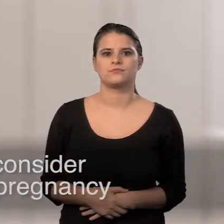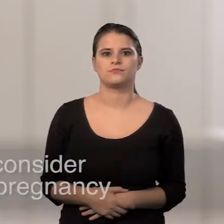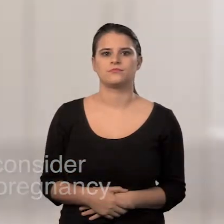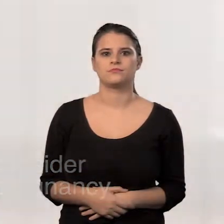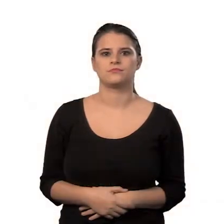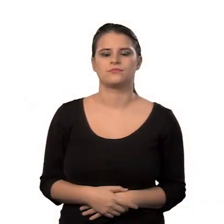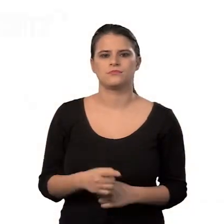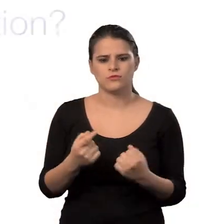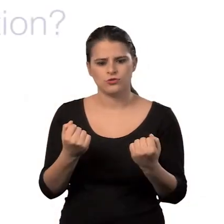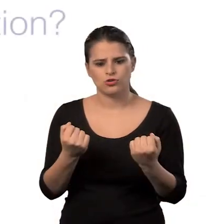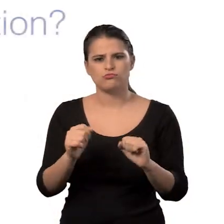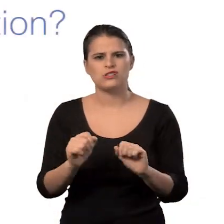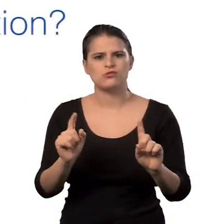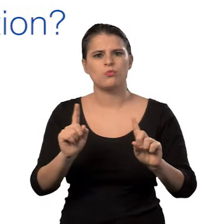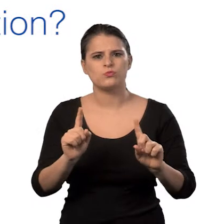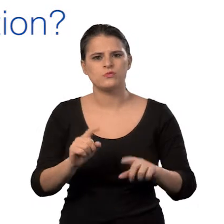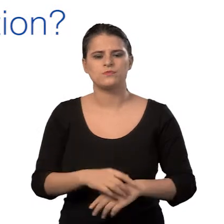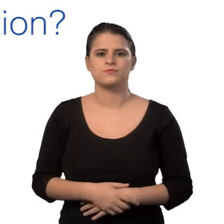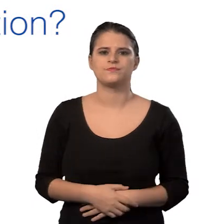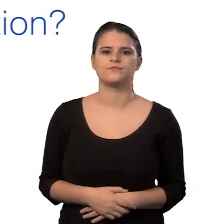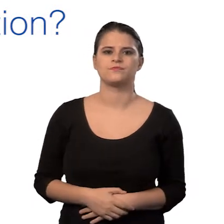prevent pregnancy.